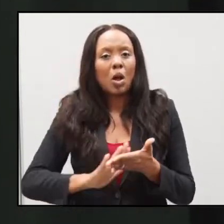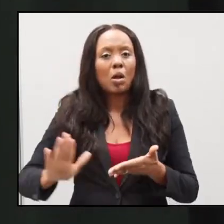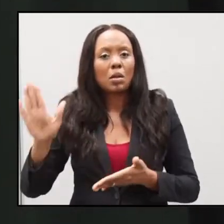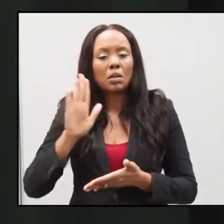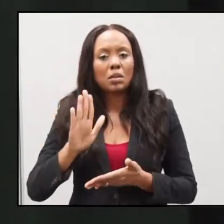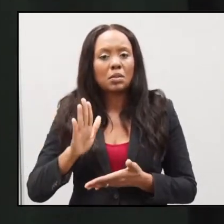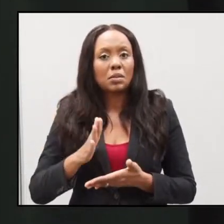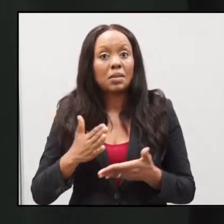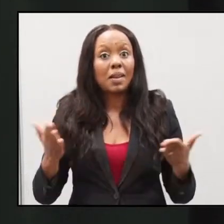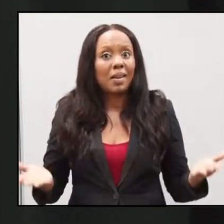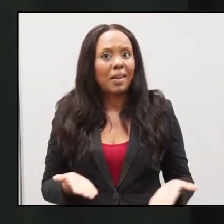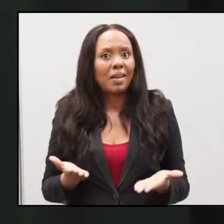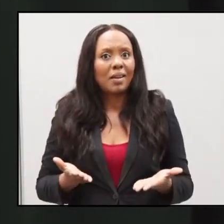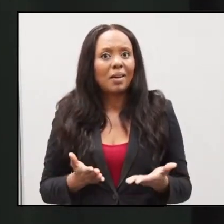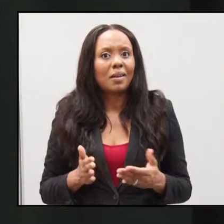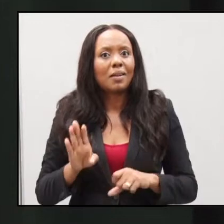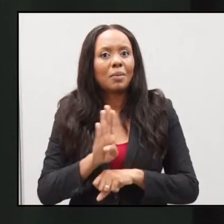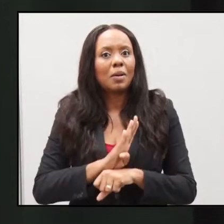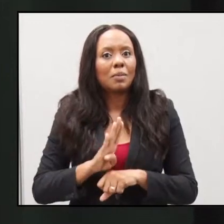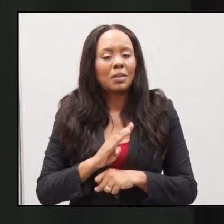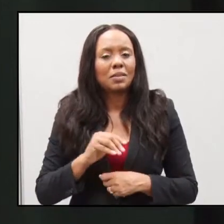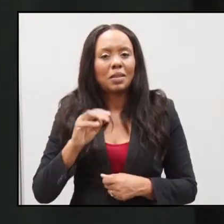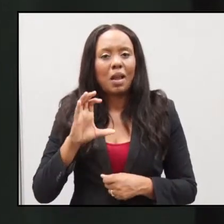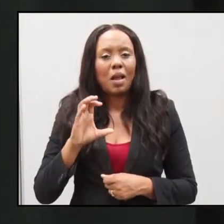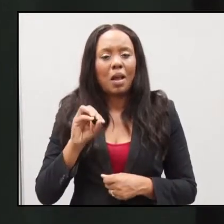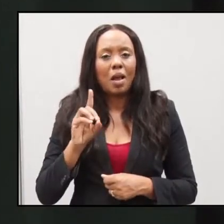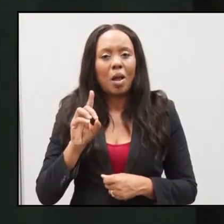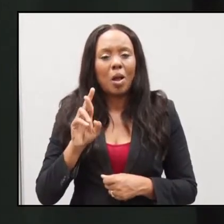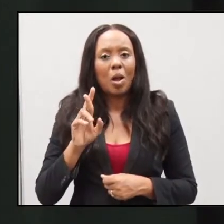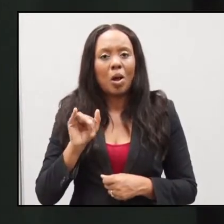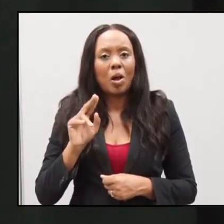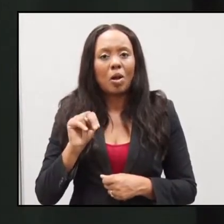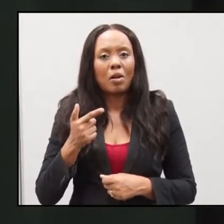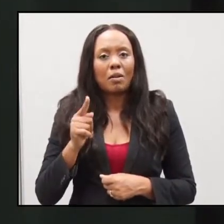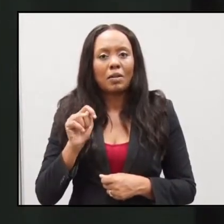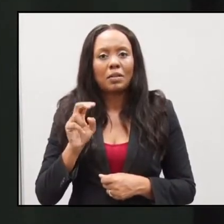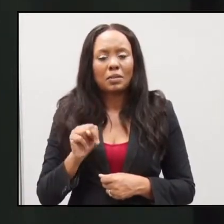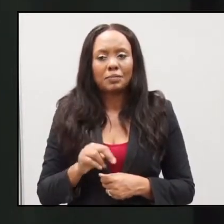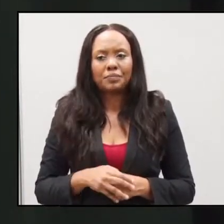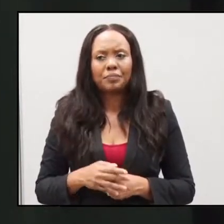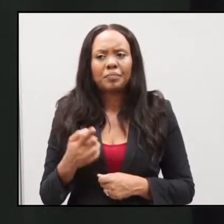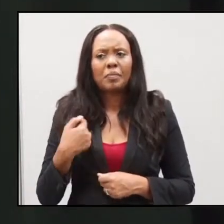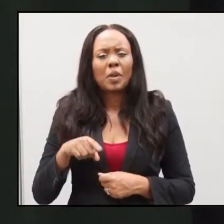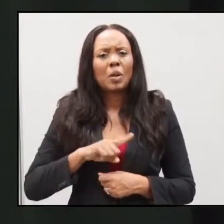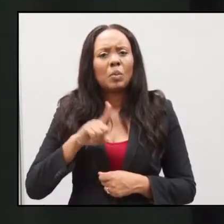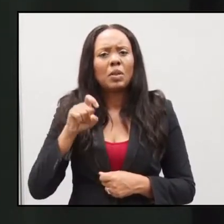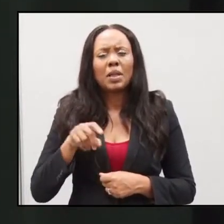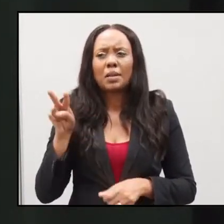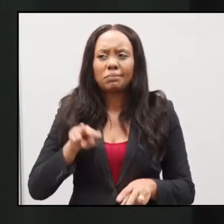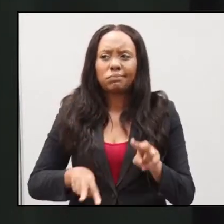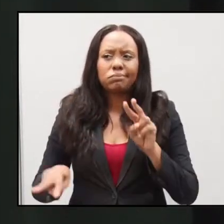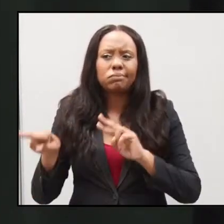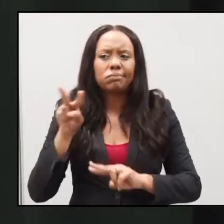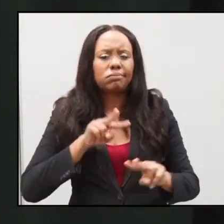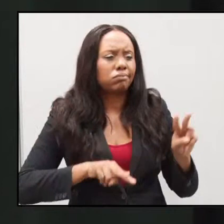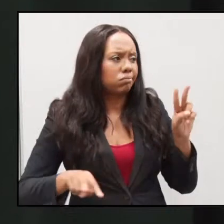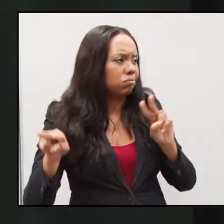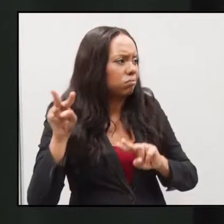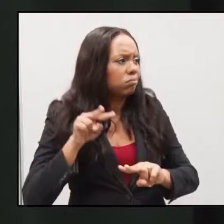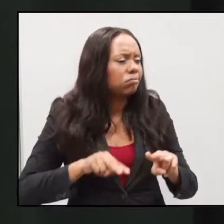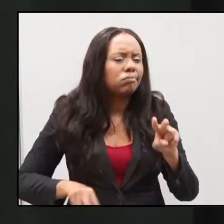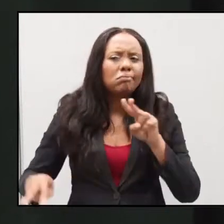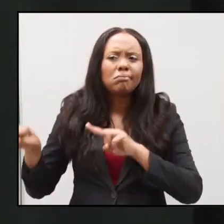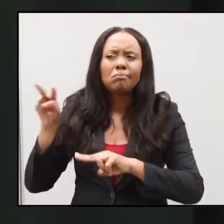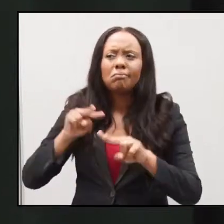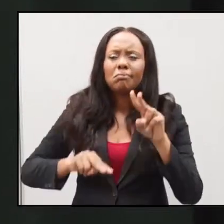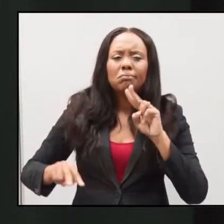here. And we have to start looking around at what we have and seeing it differently, and allowing